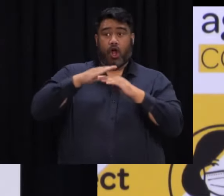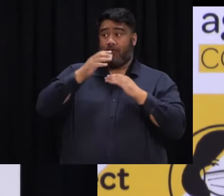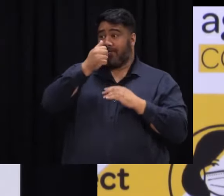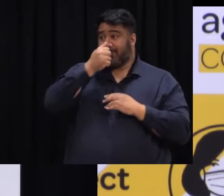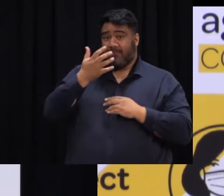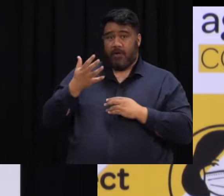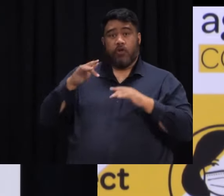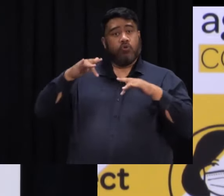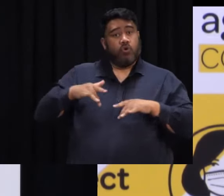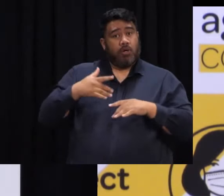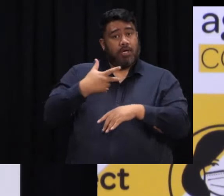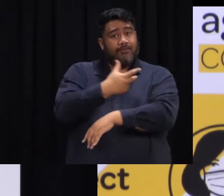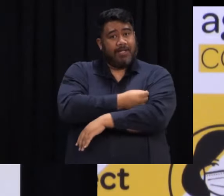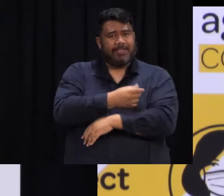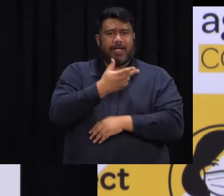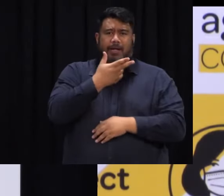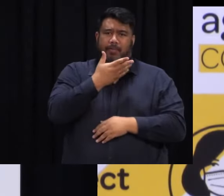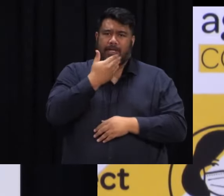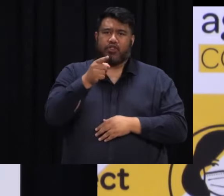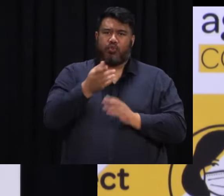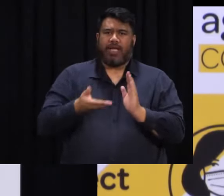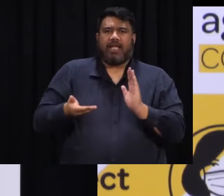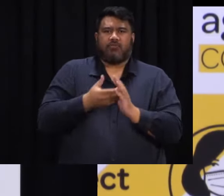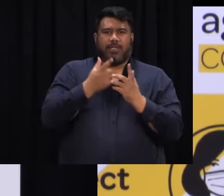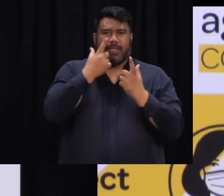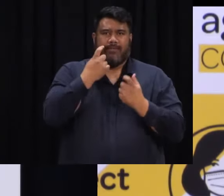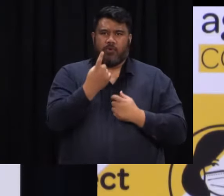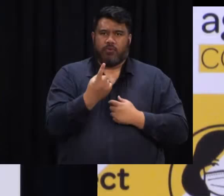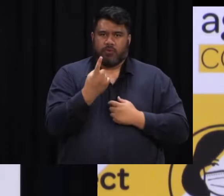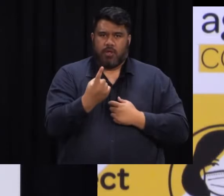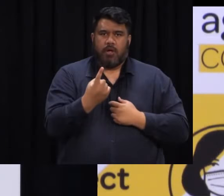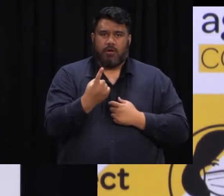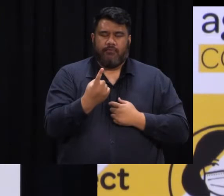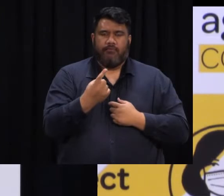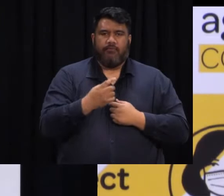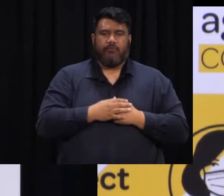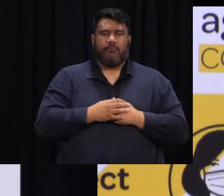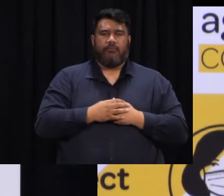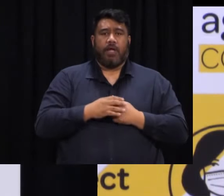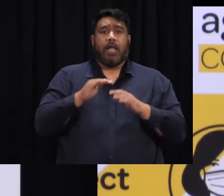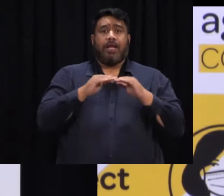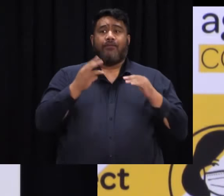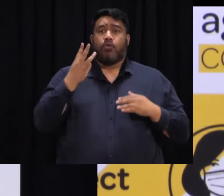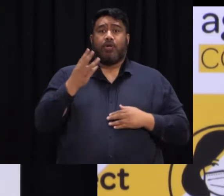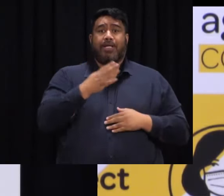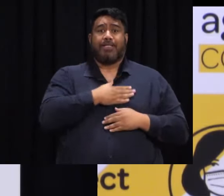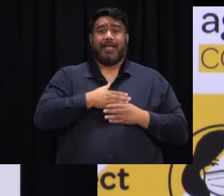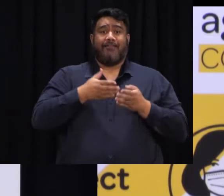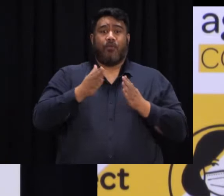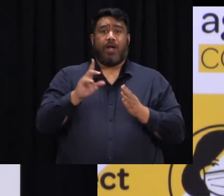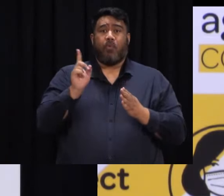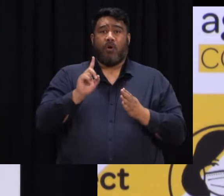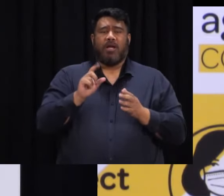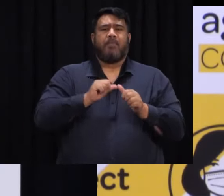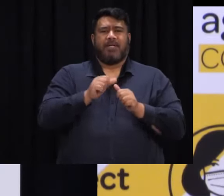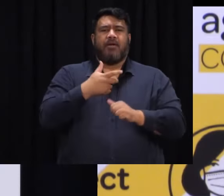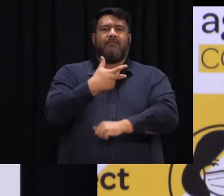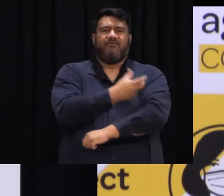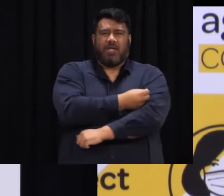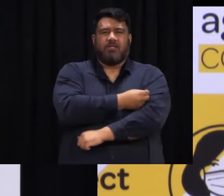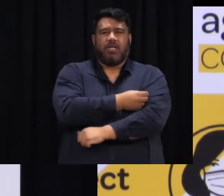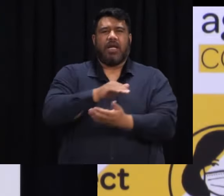to be particularly cautious. And the best way to be able to move in a level 3 environment safely is to be vaccinated. So this is a